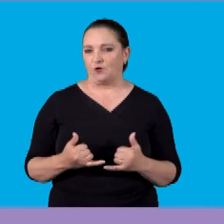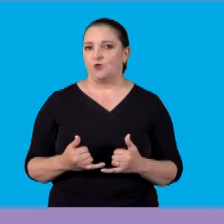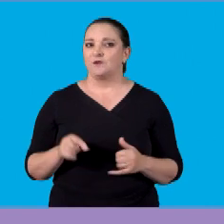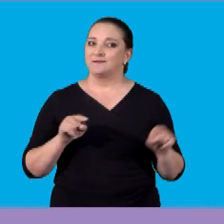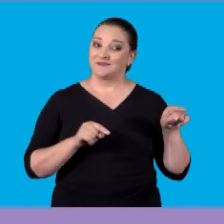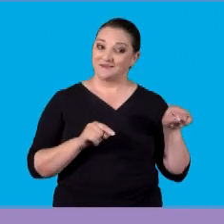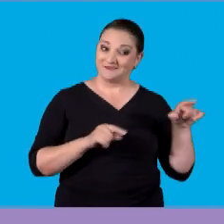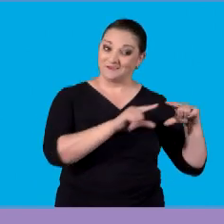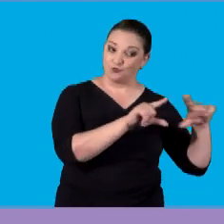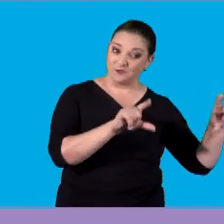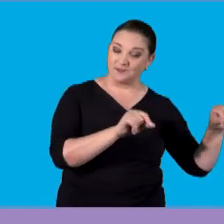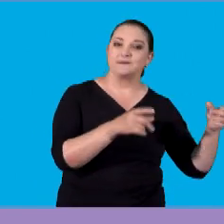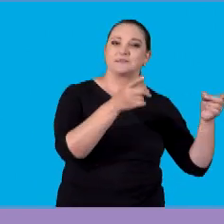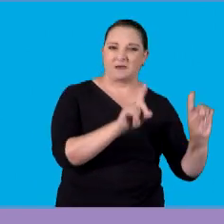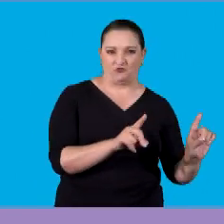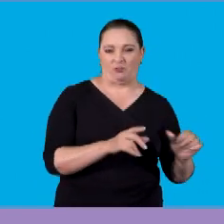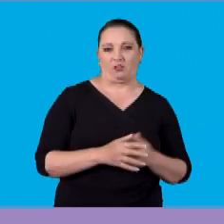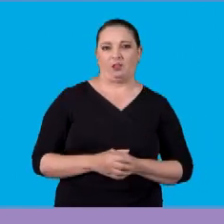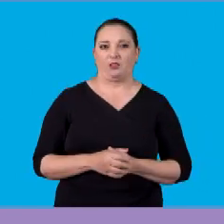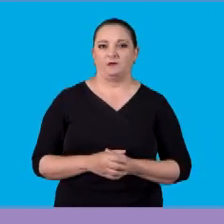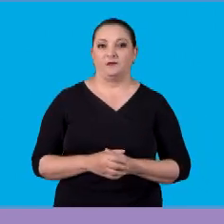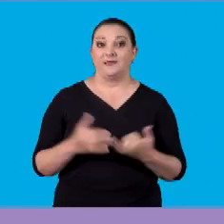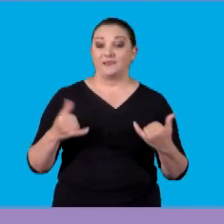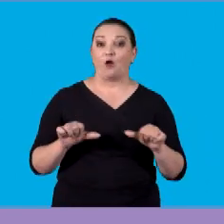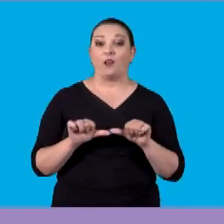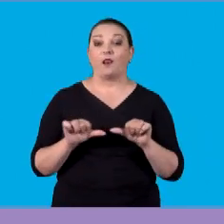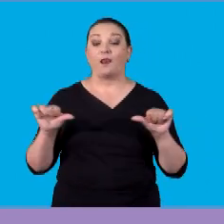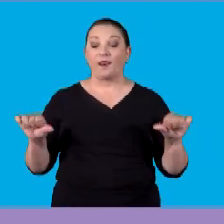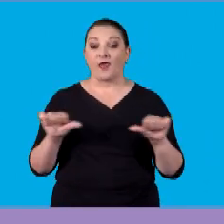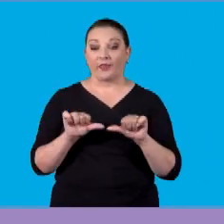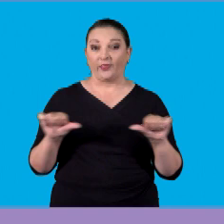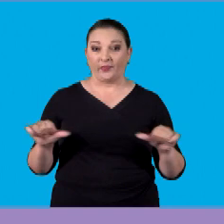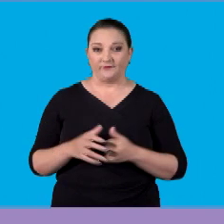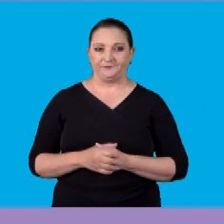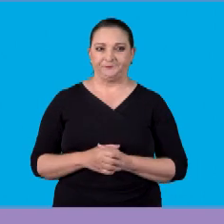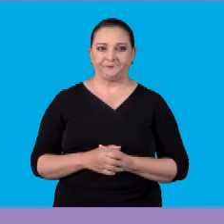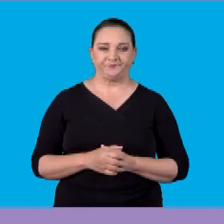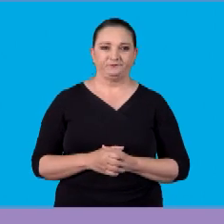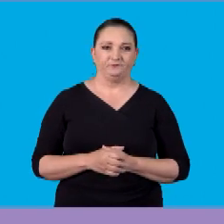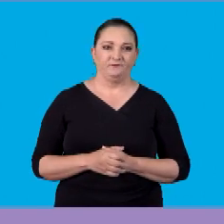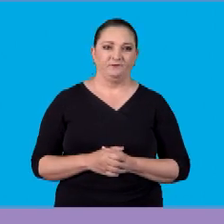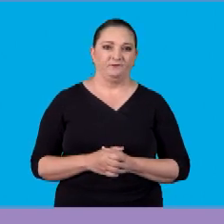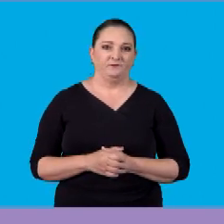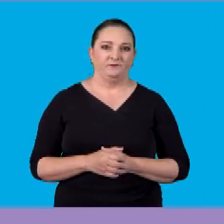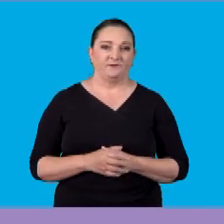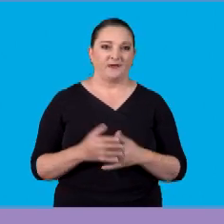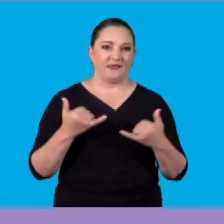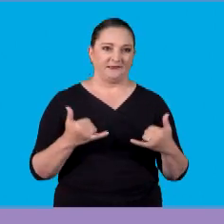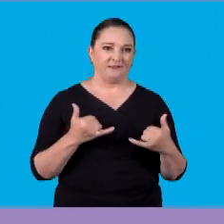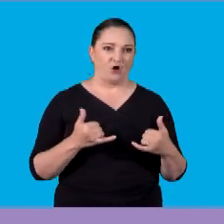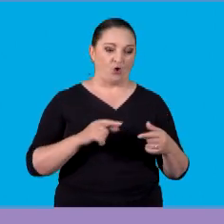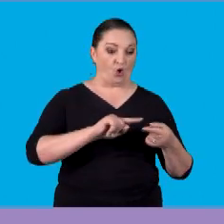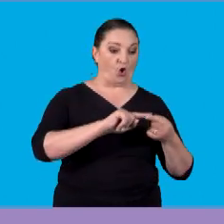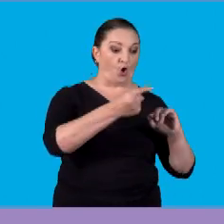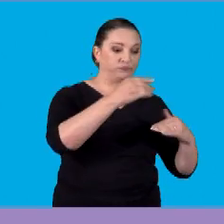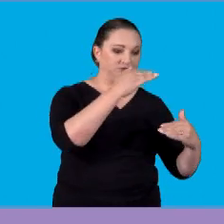a parallelogram in terms of their length. So we know that the opposite sides